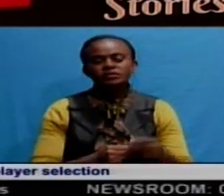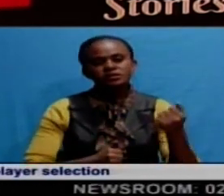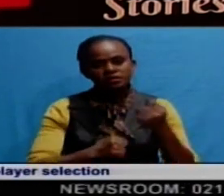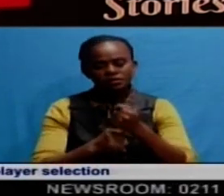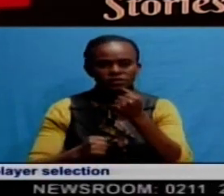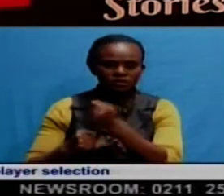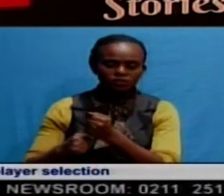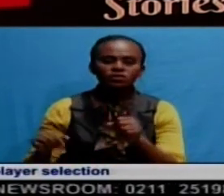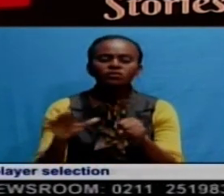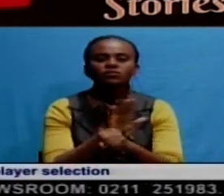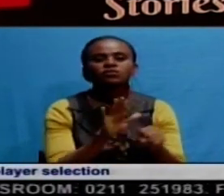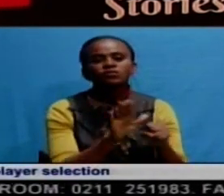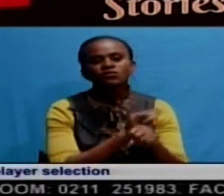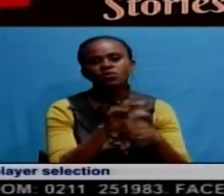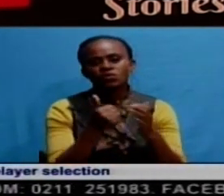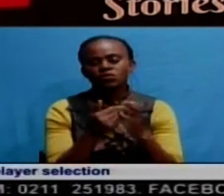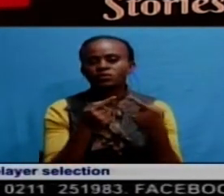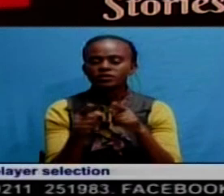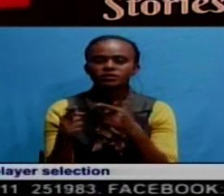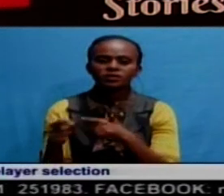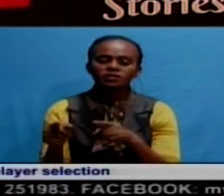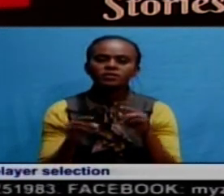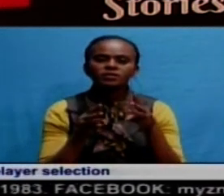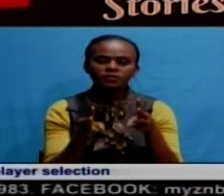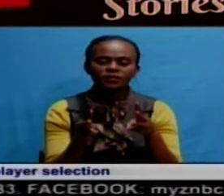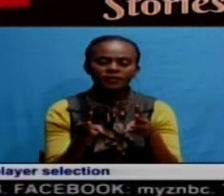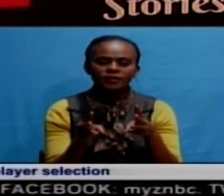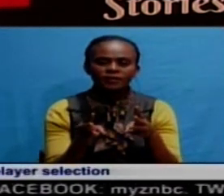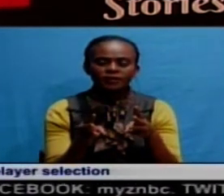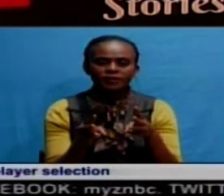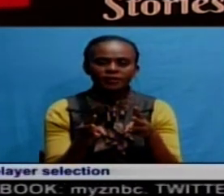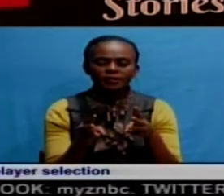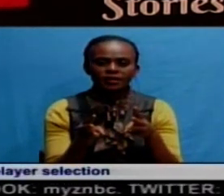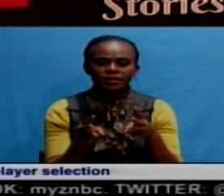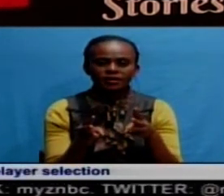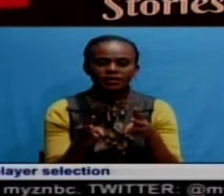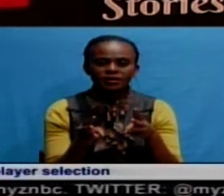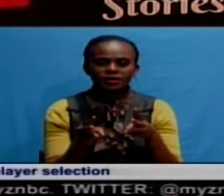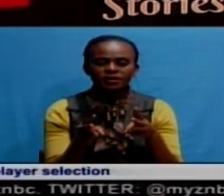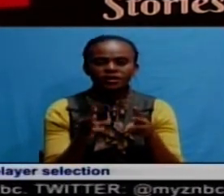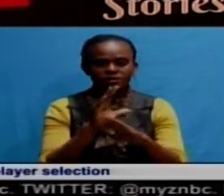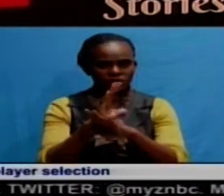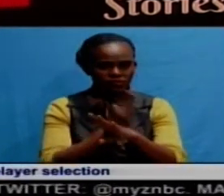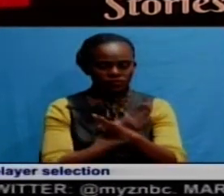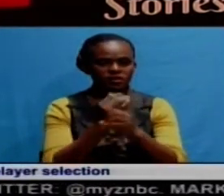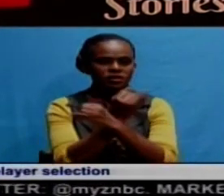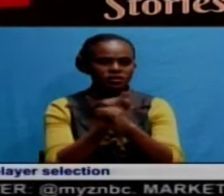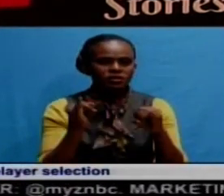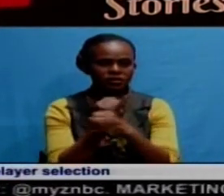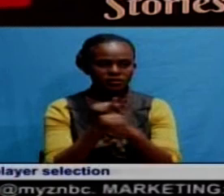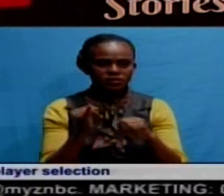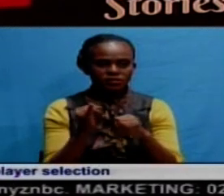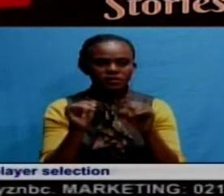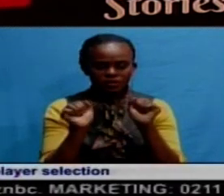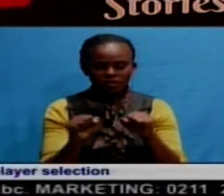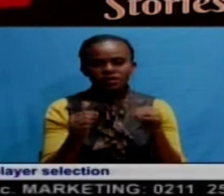and unwavering friend to this nation since we attained independence. You may wish to know that